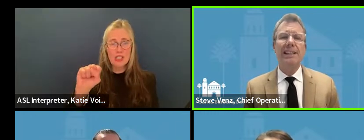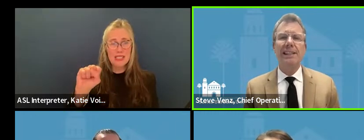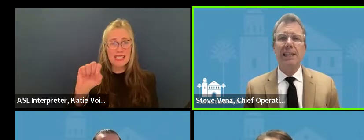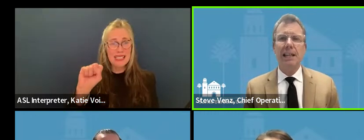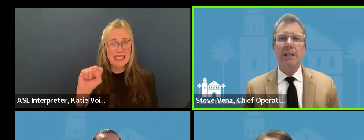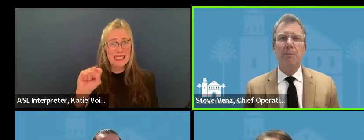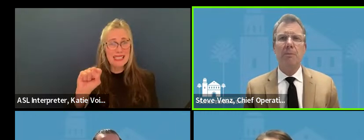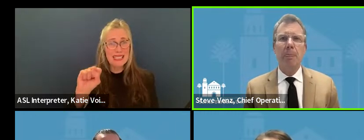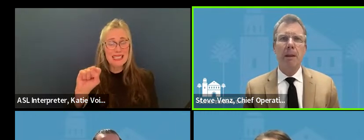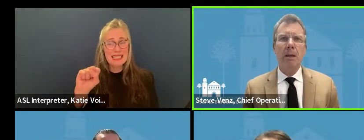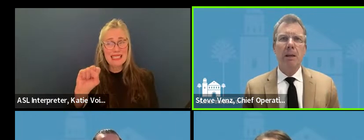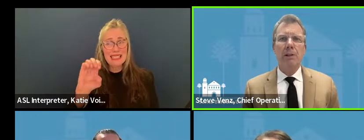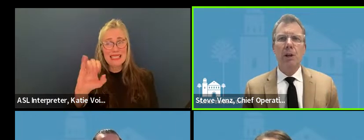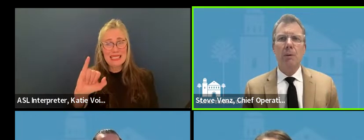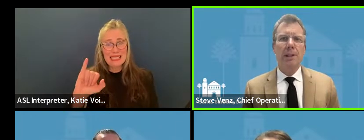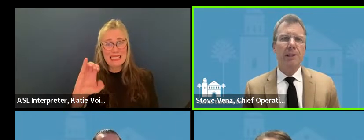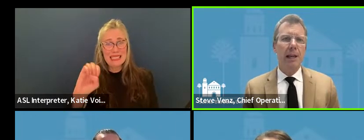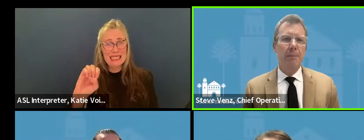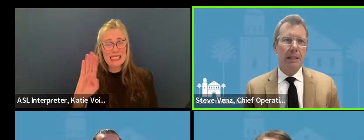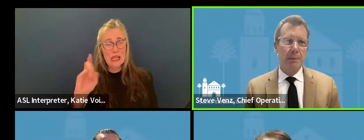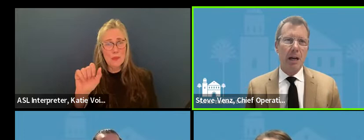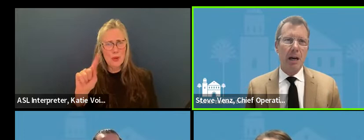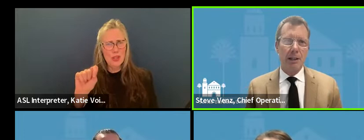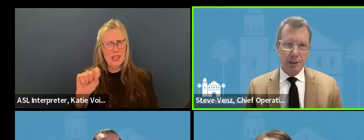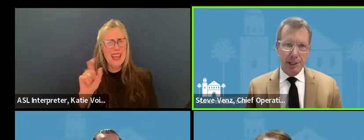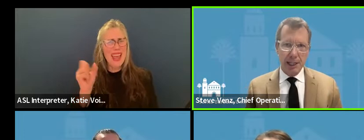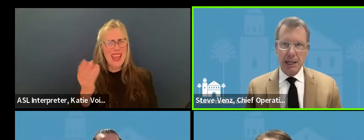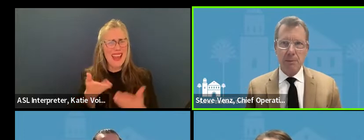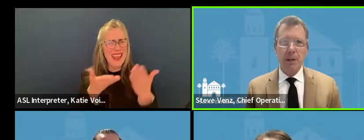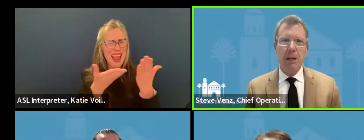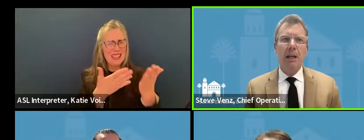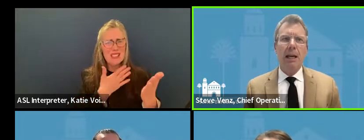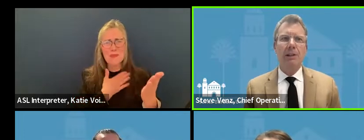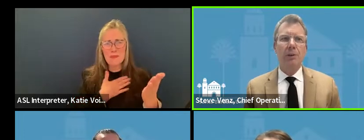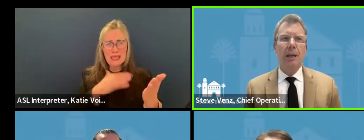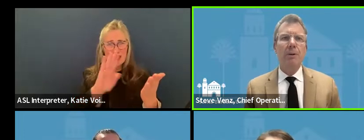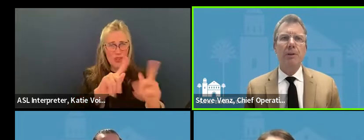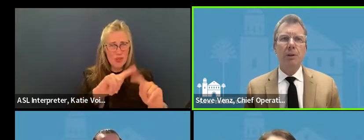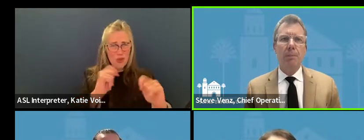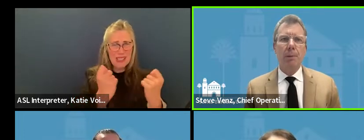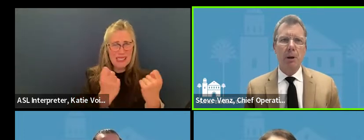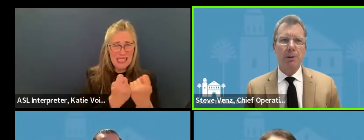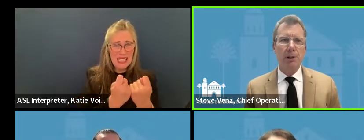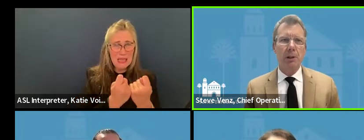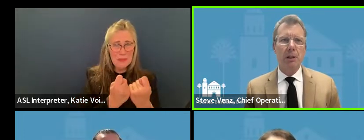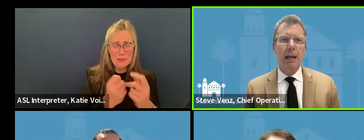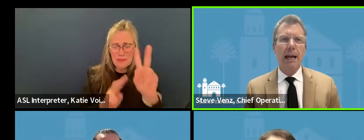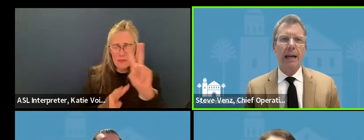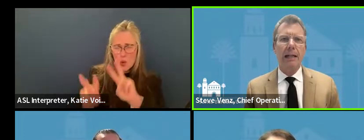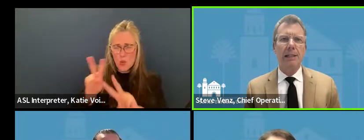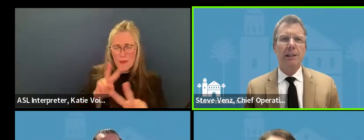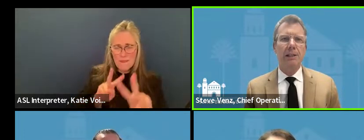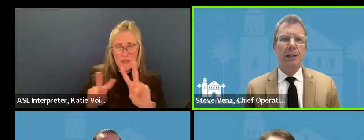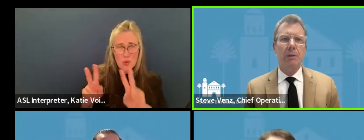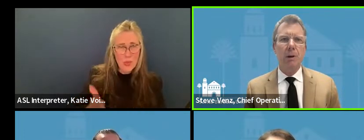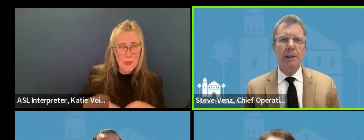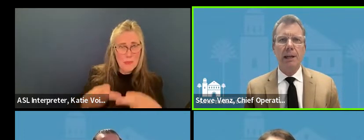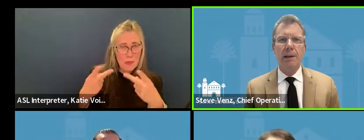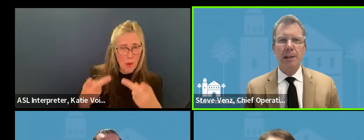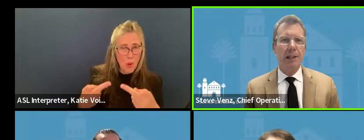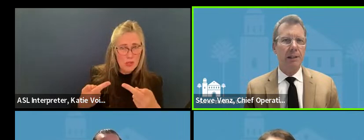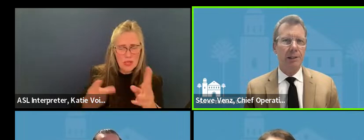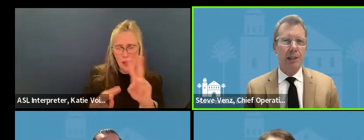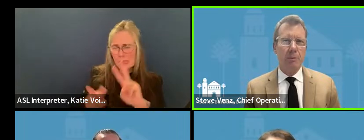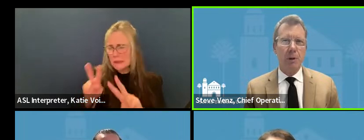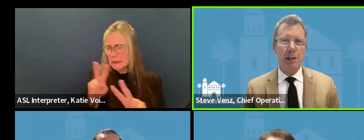proposal with his team. So with his epidemiologist team. And so they reviewed the proposal, and what